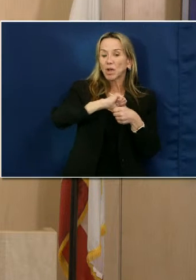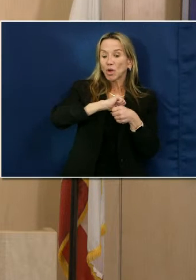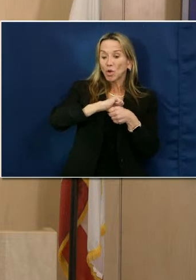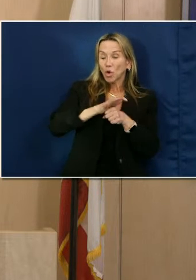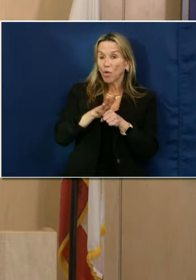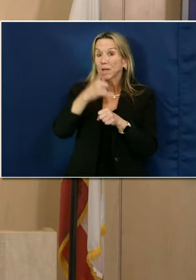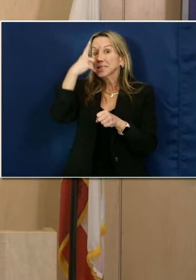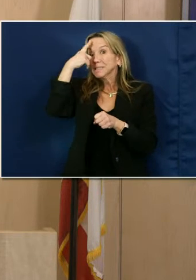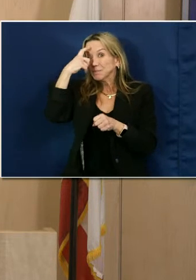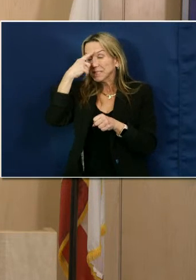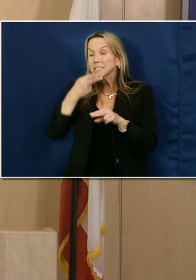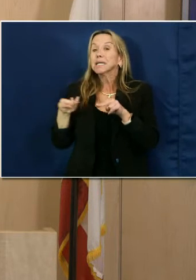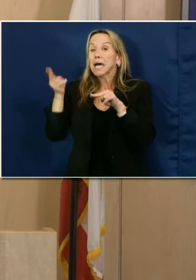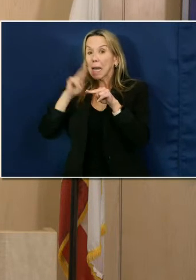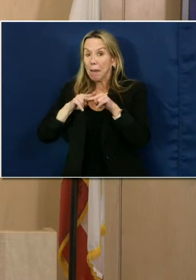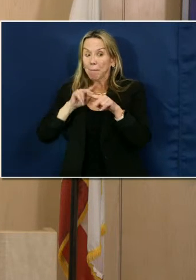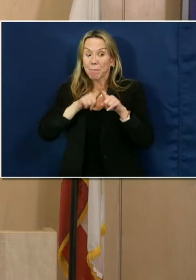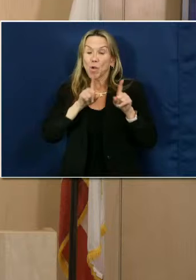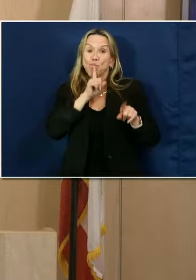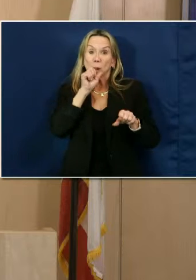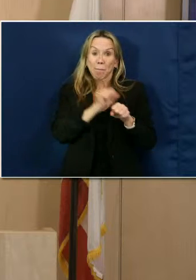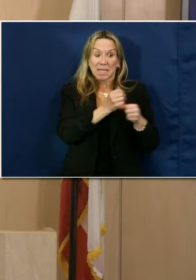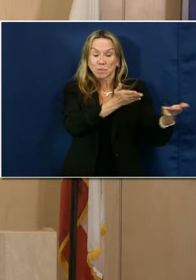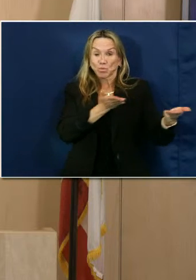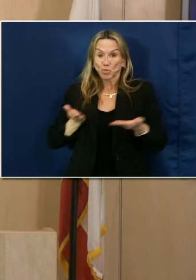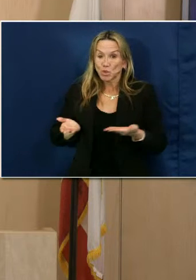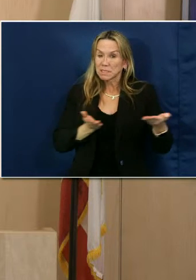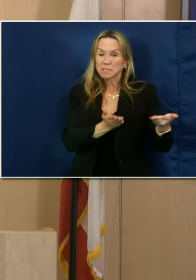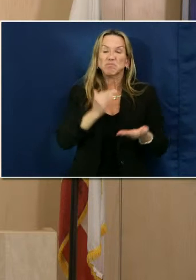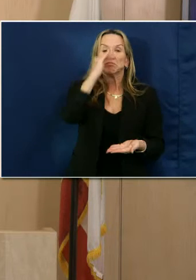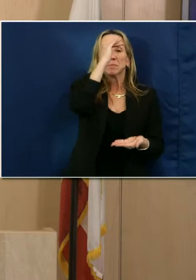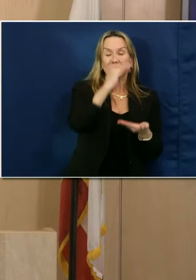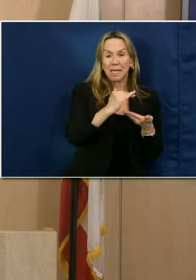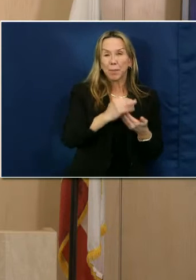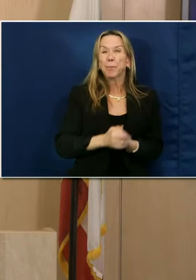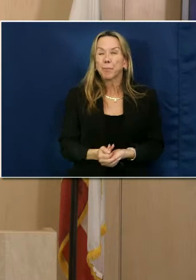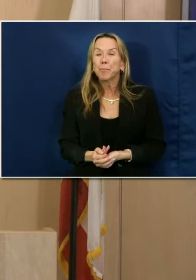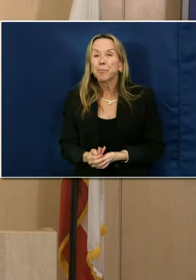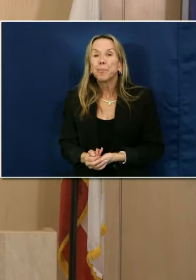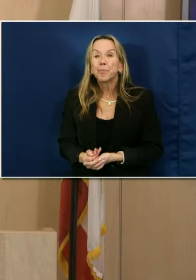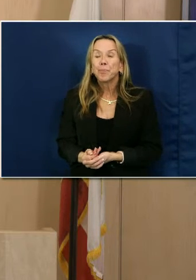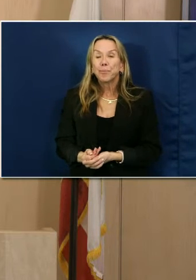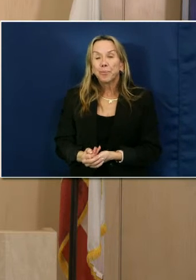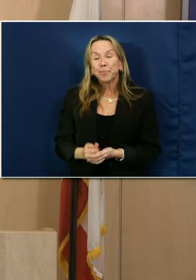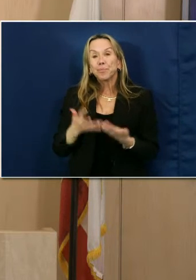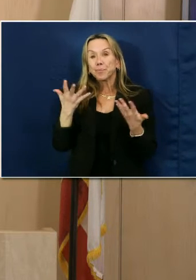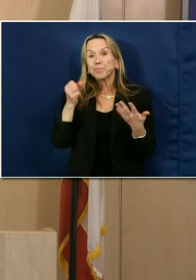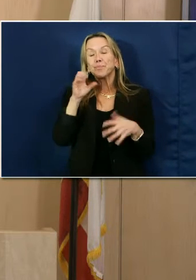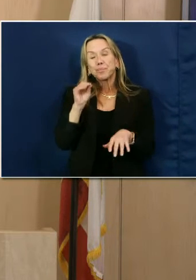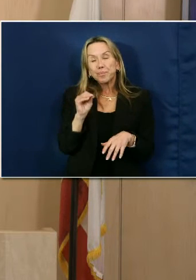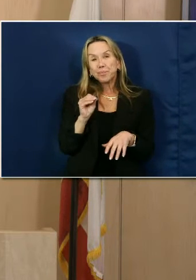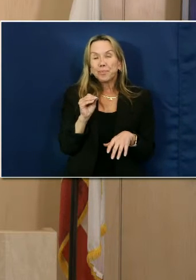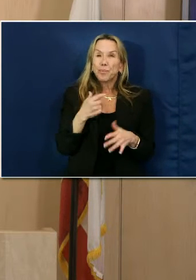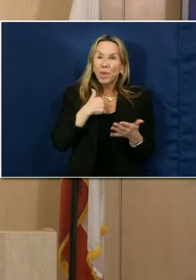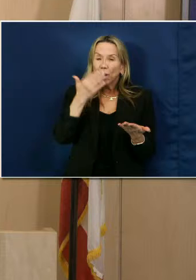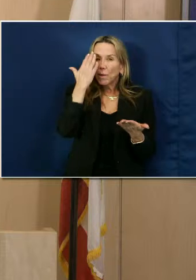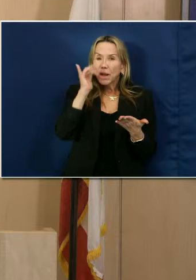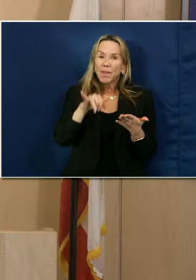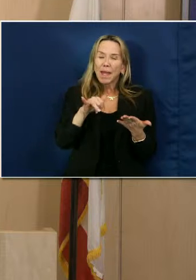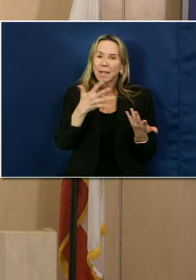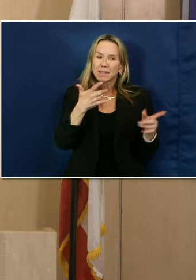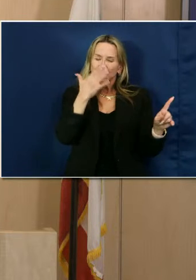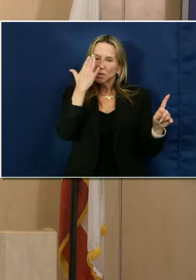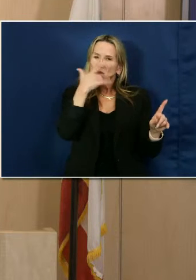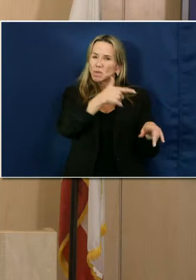slightly. We're not aware that there's a significant burden that is taxing the